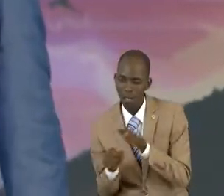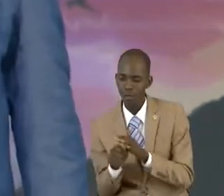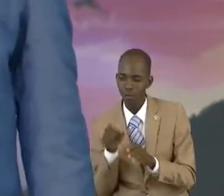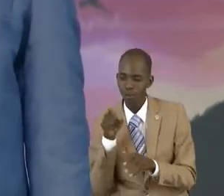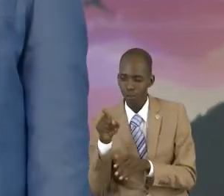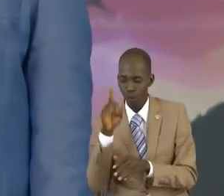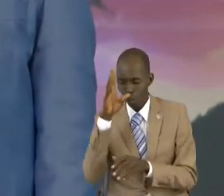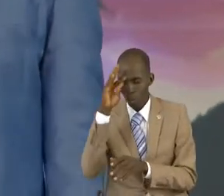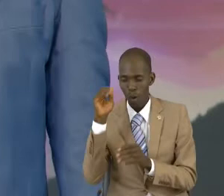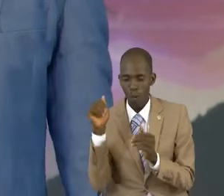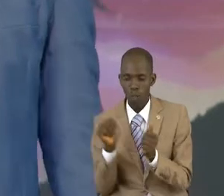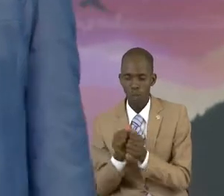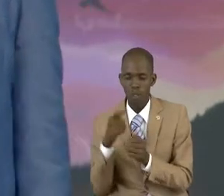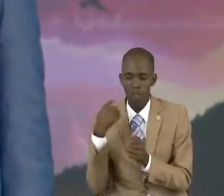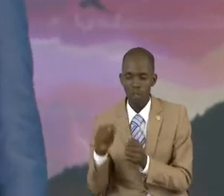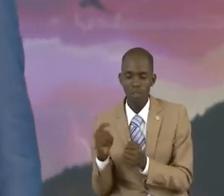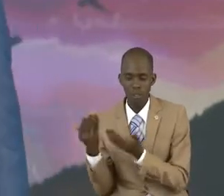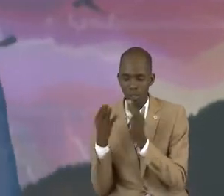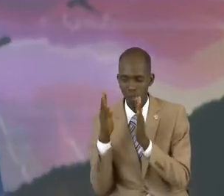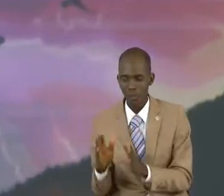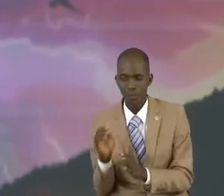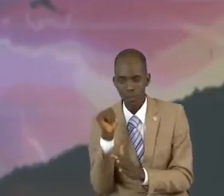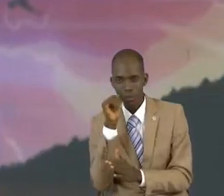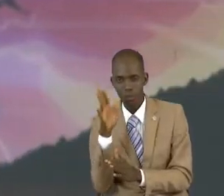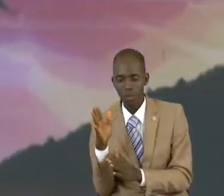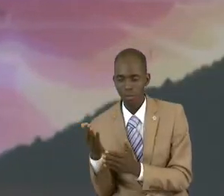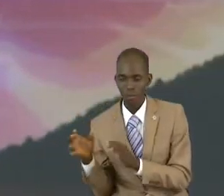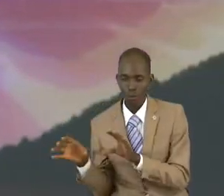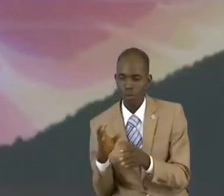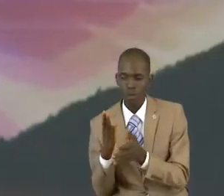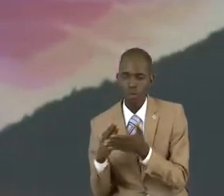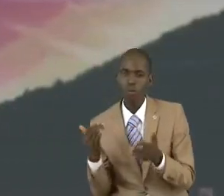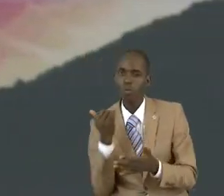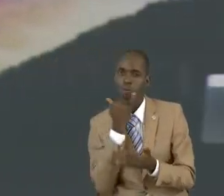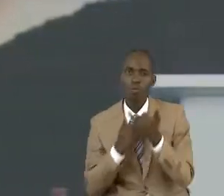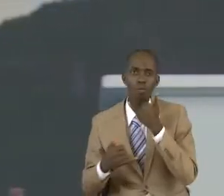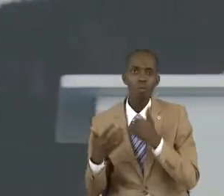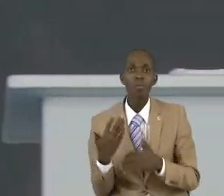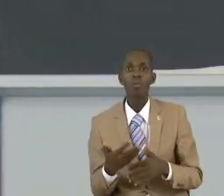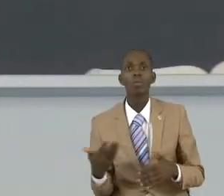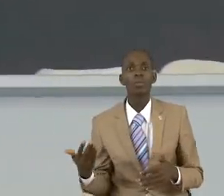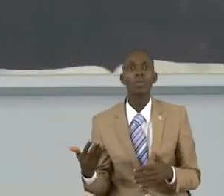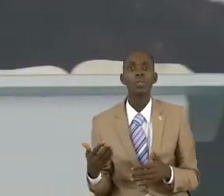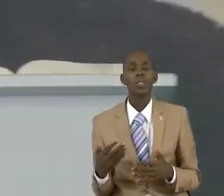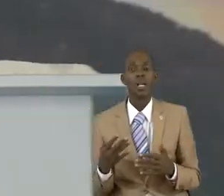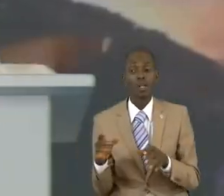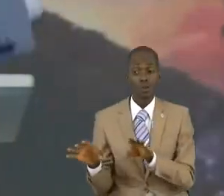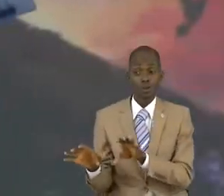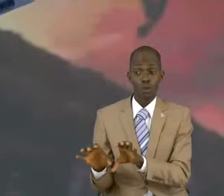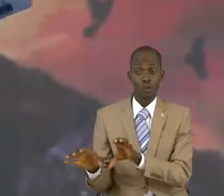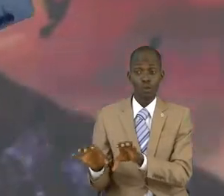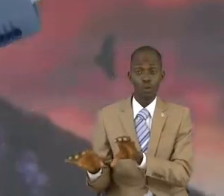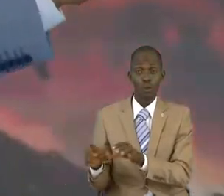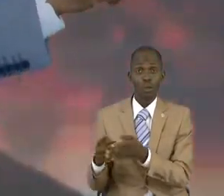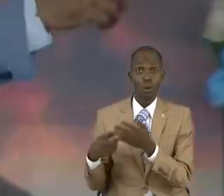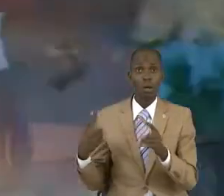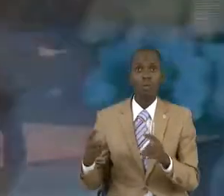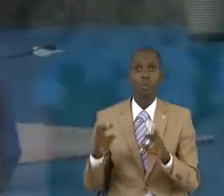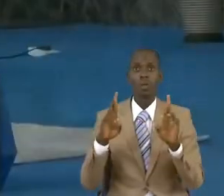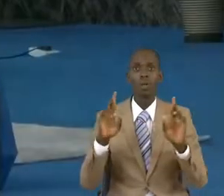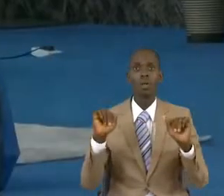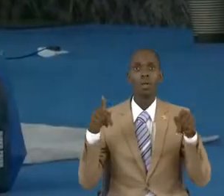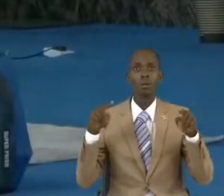do whatever you are doing. And then the rapture takes place. Look at this man who has